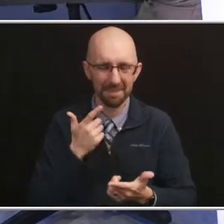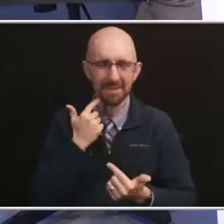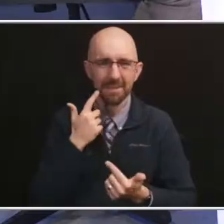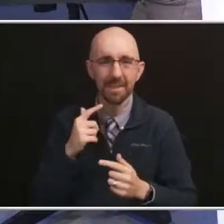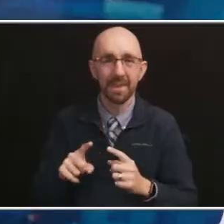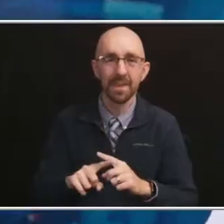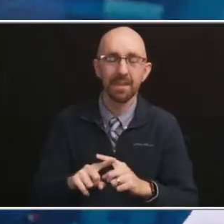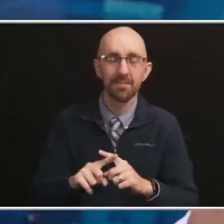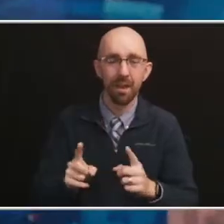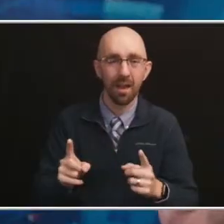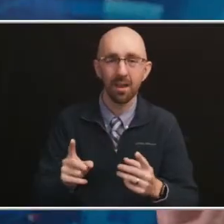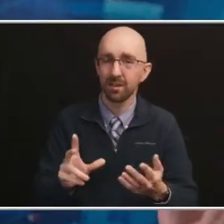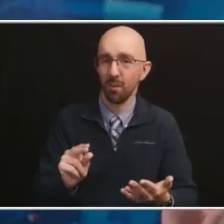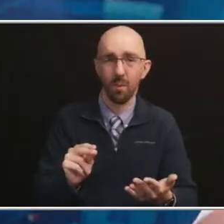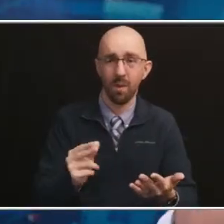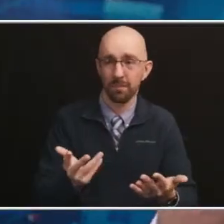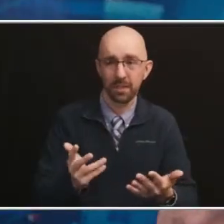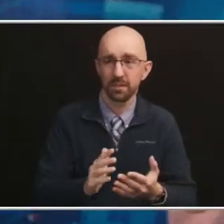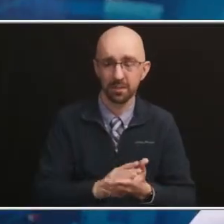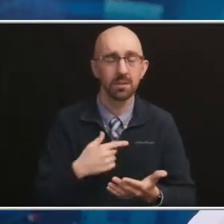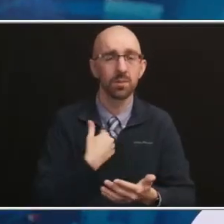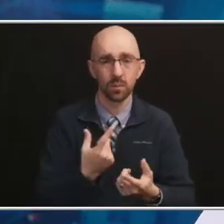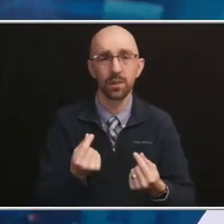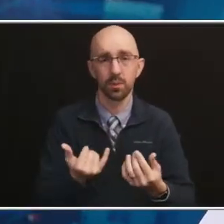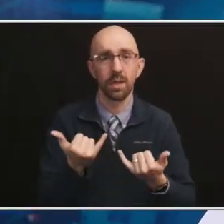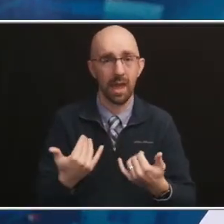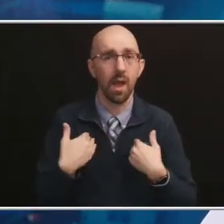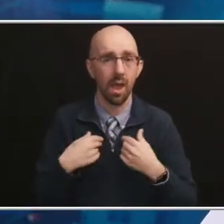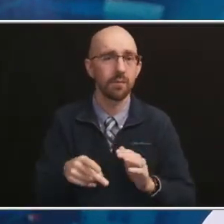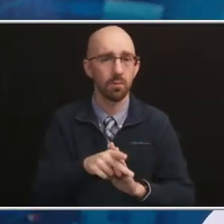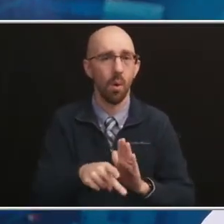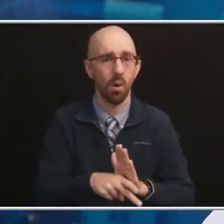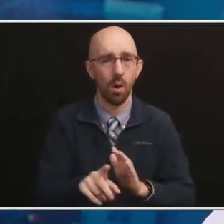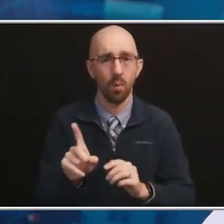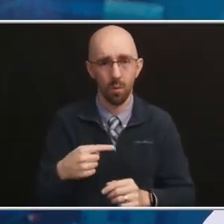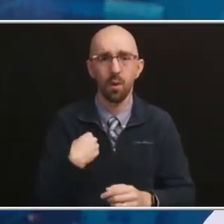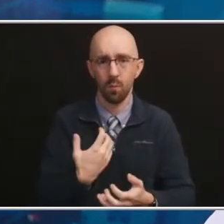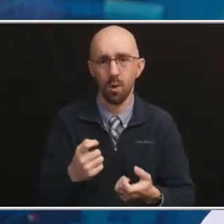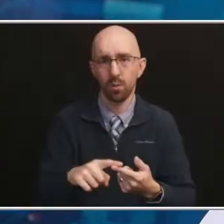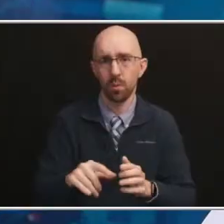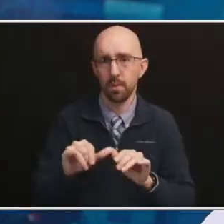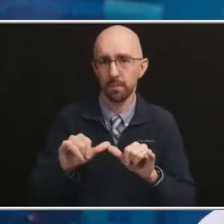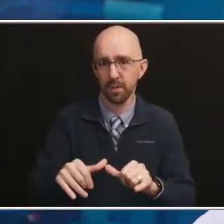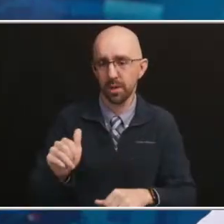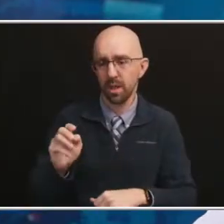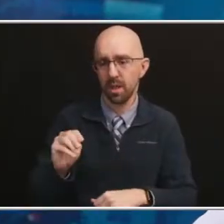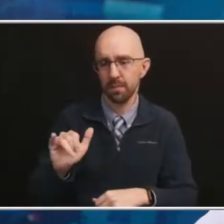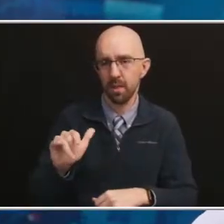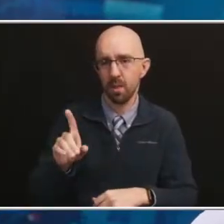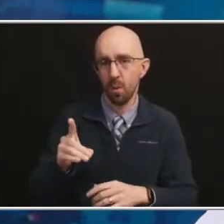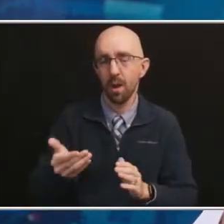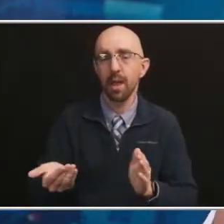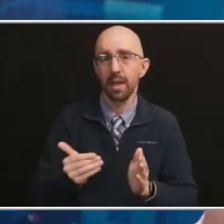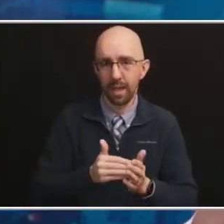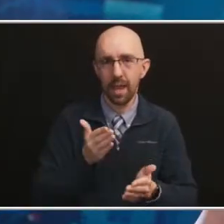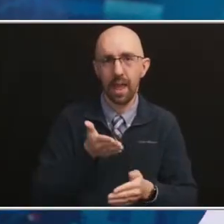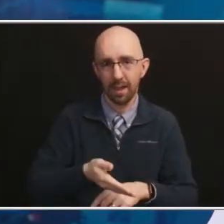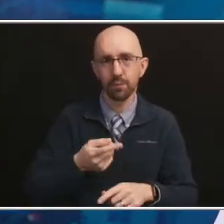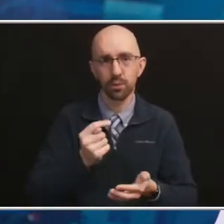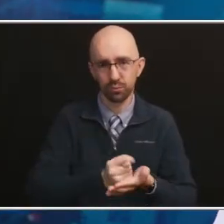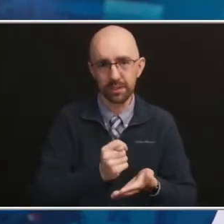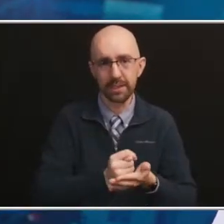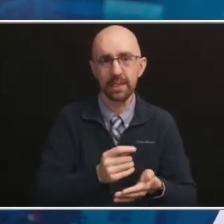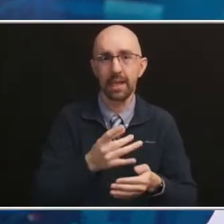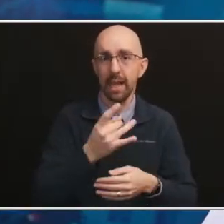But no, we do actually now have a protocol where we want to measure amyloid again after we treat somebody for the full 18 months of the